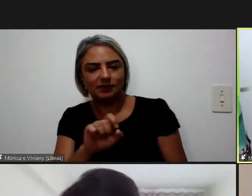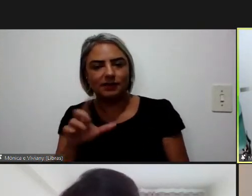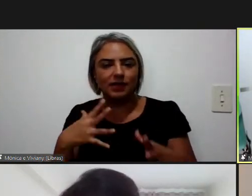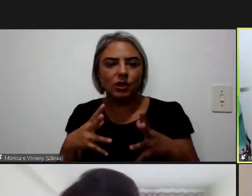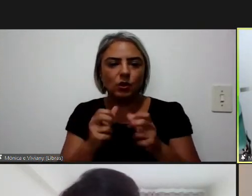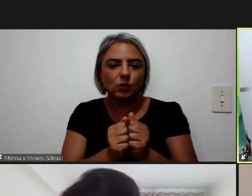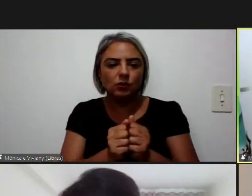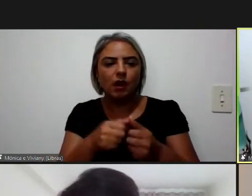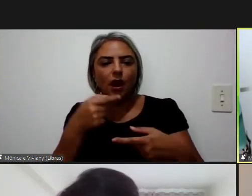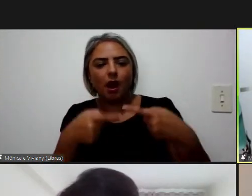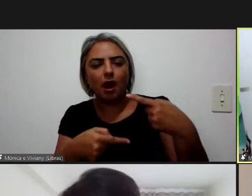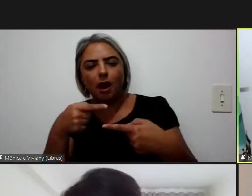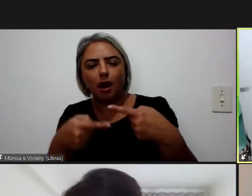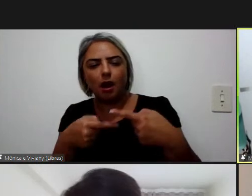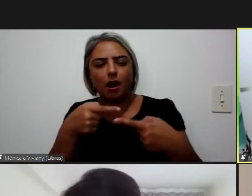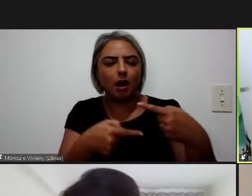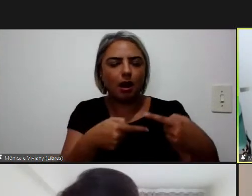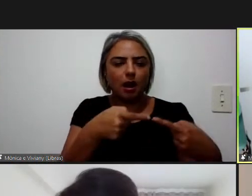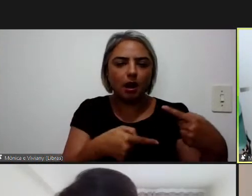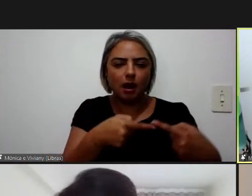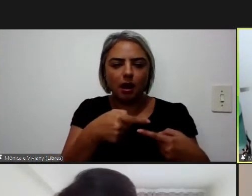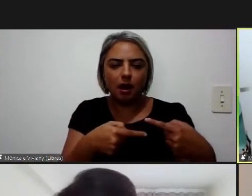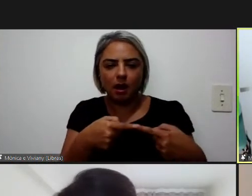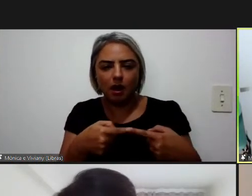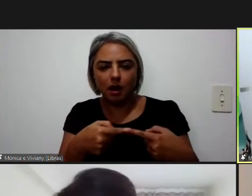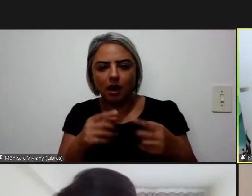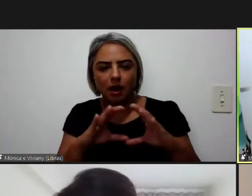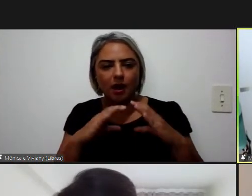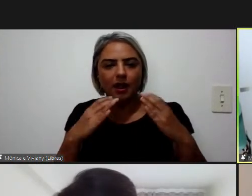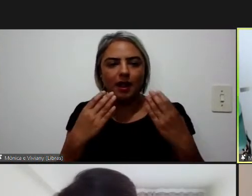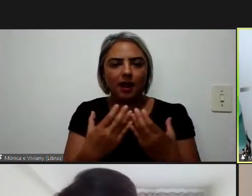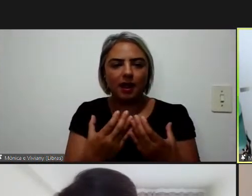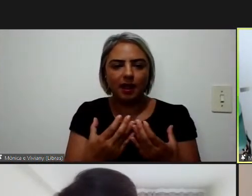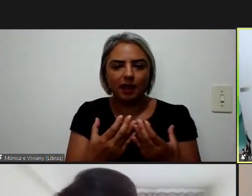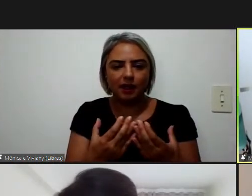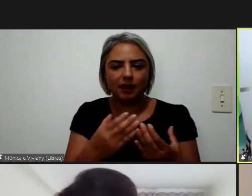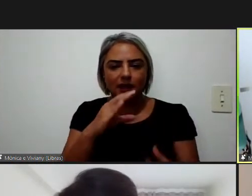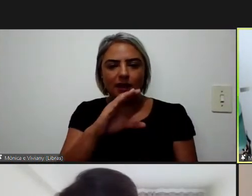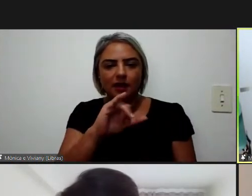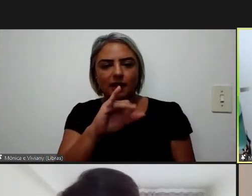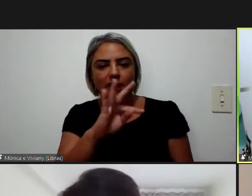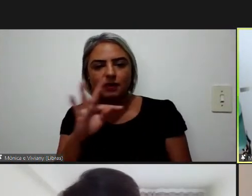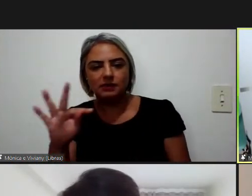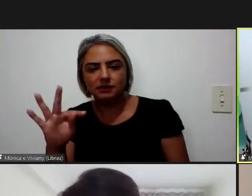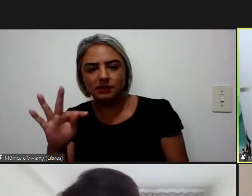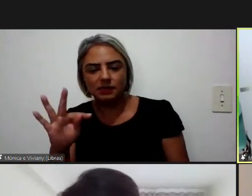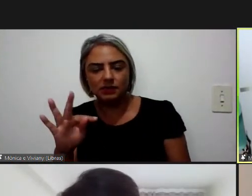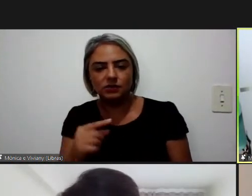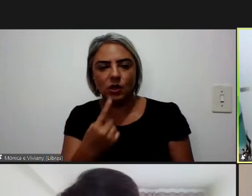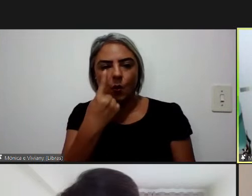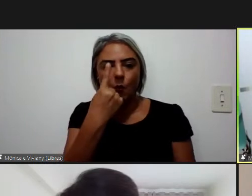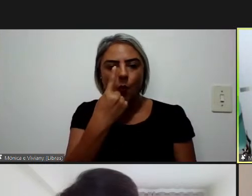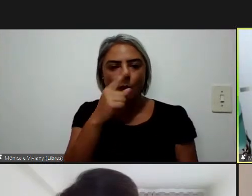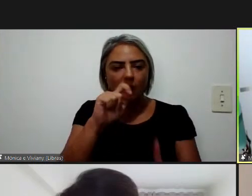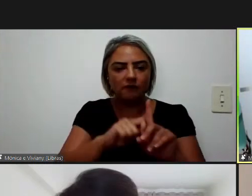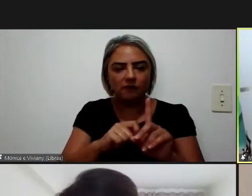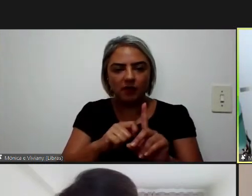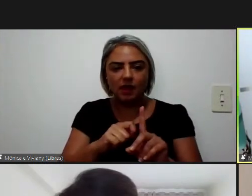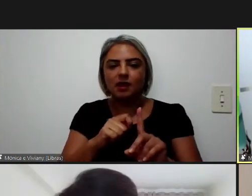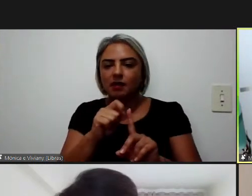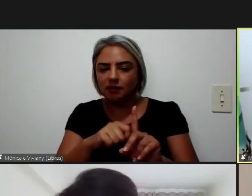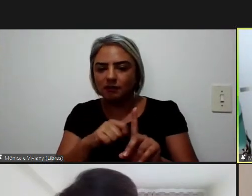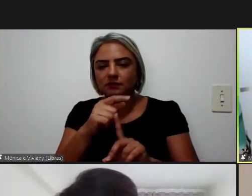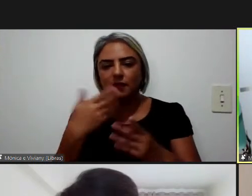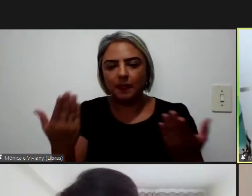and all of these are discussed in city with the commission of management that